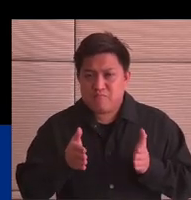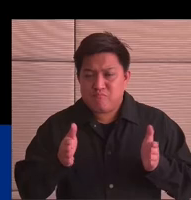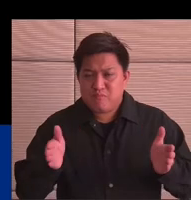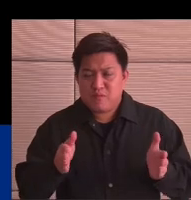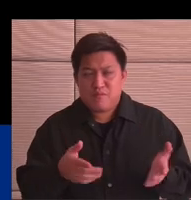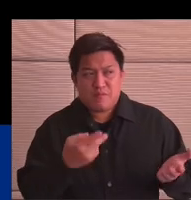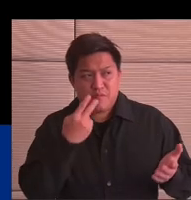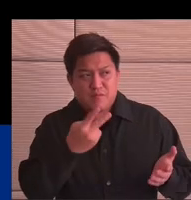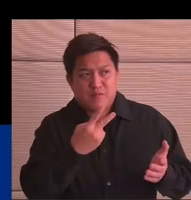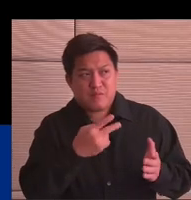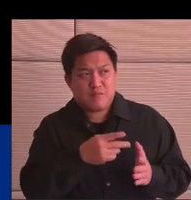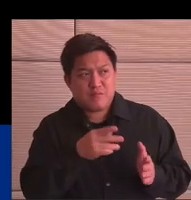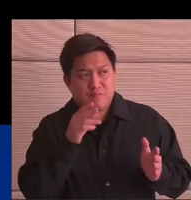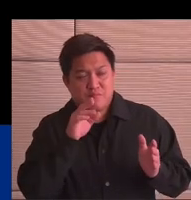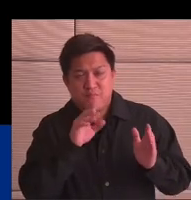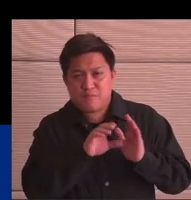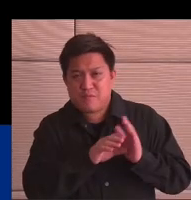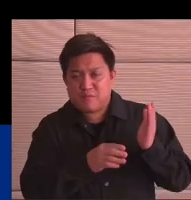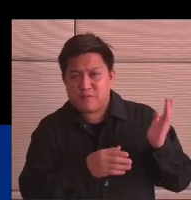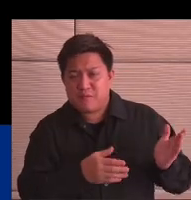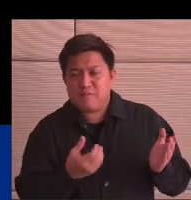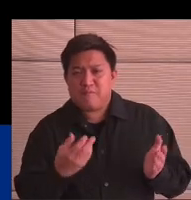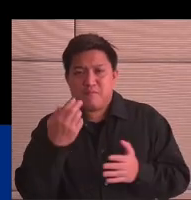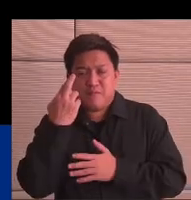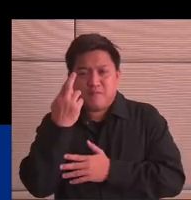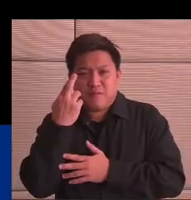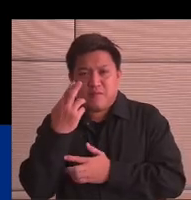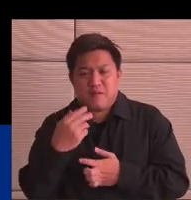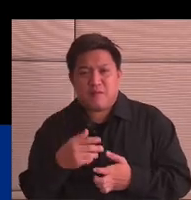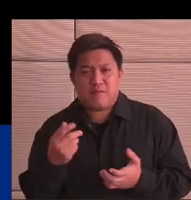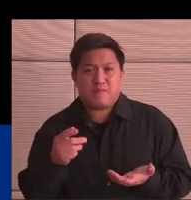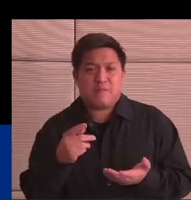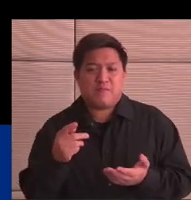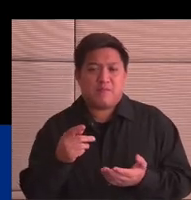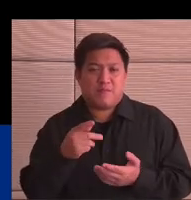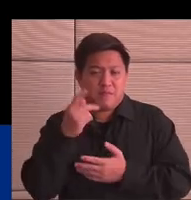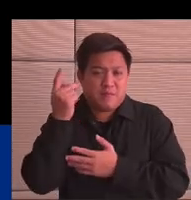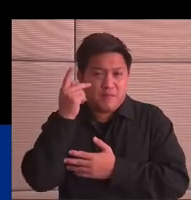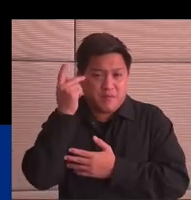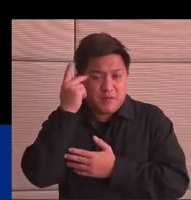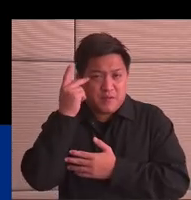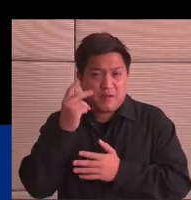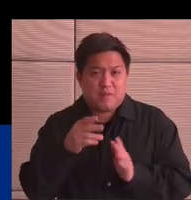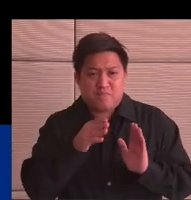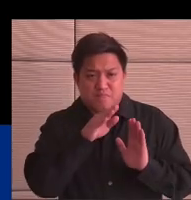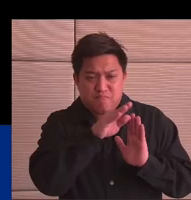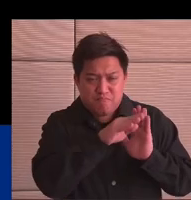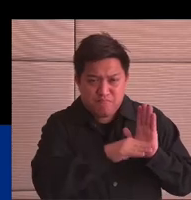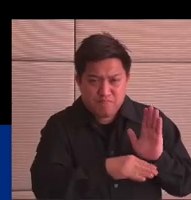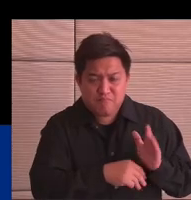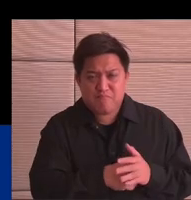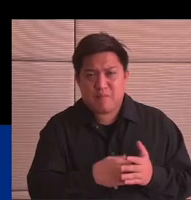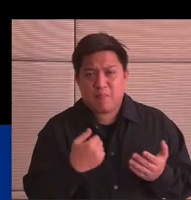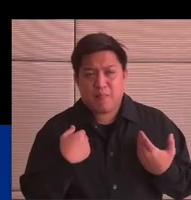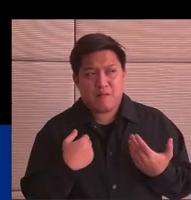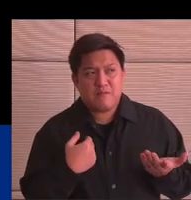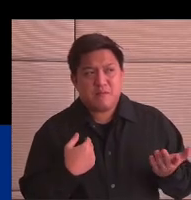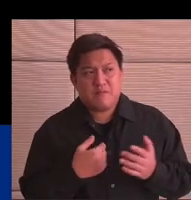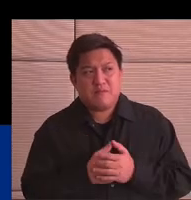is a slowdown for so many reasons, including geopolitical factors. And anyway, I won't go into